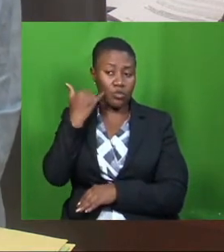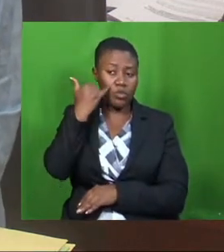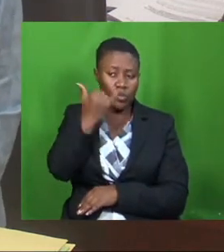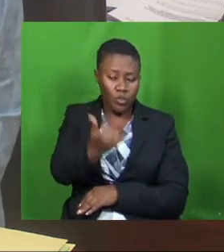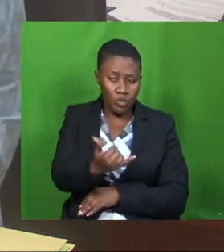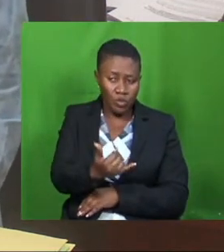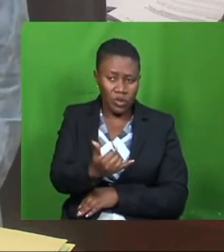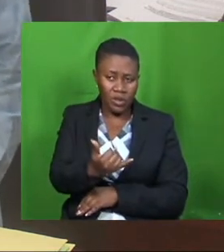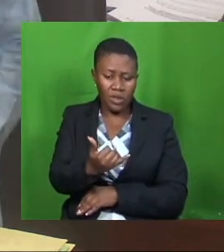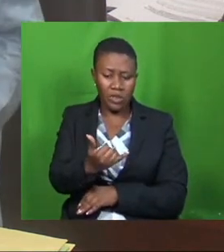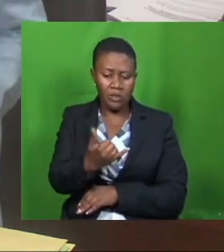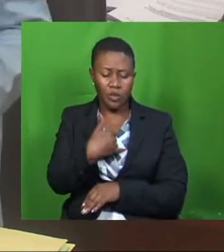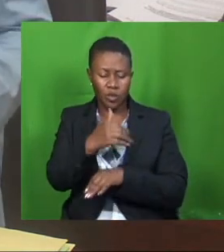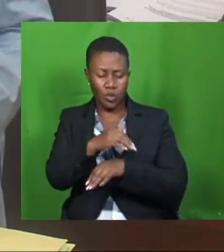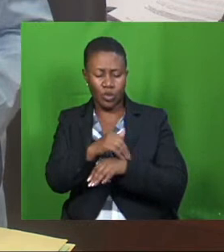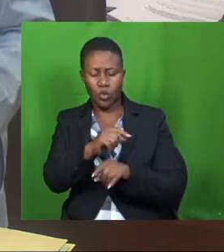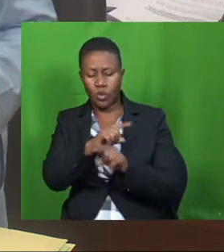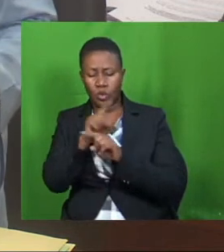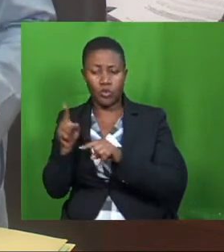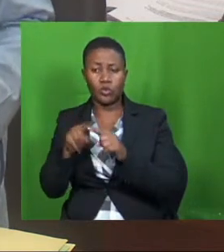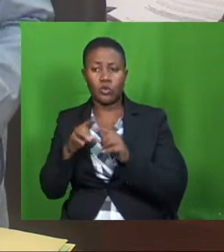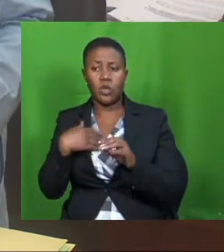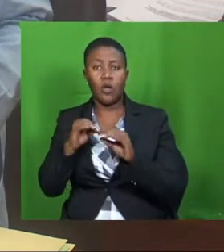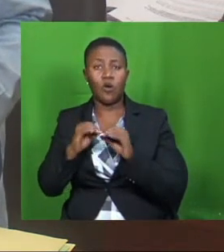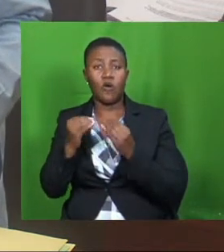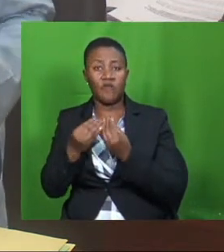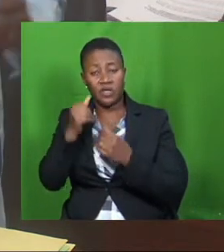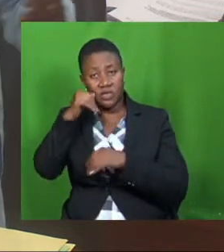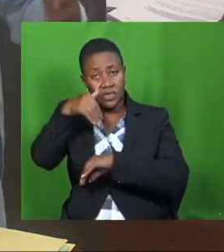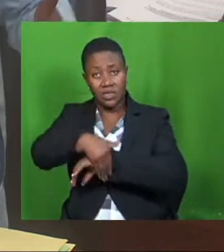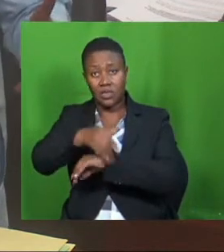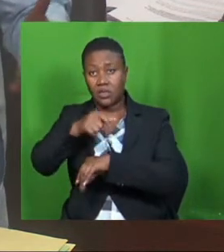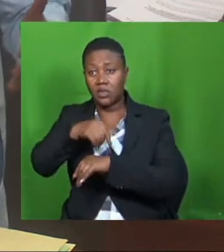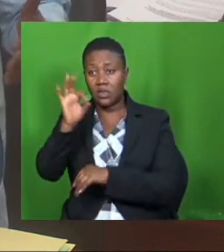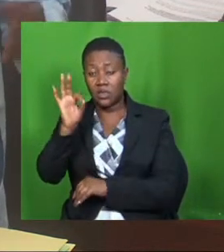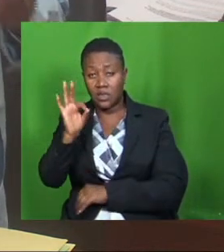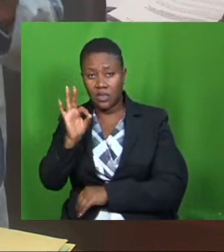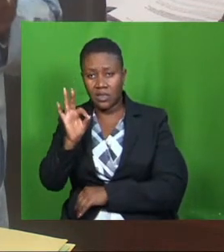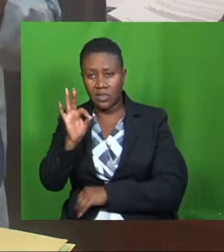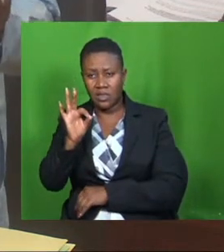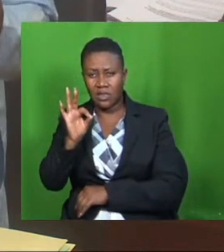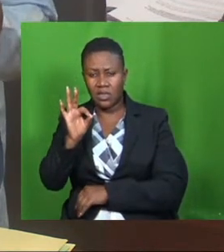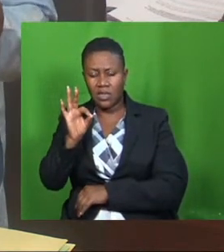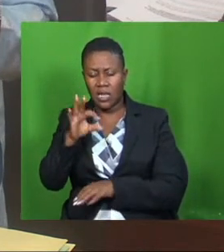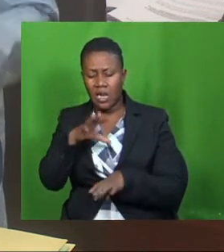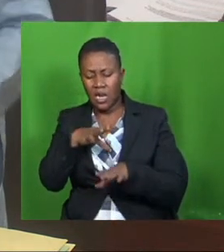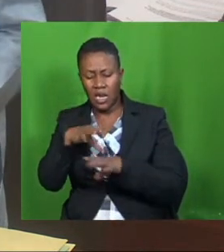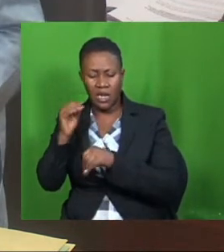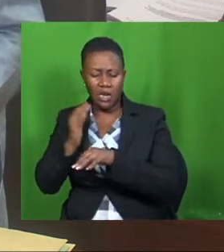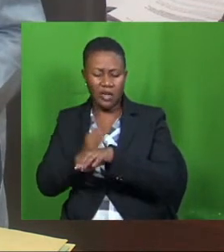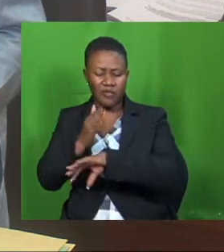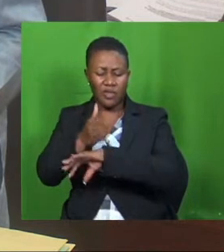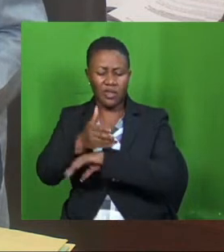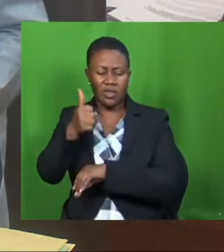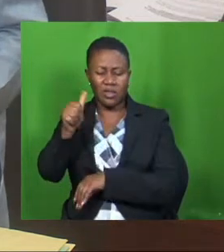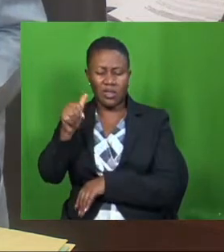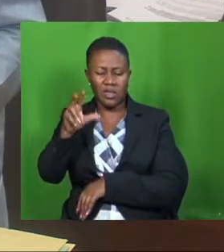for the minority, relate to an annual debt stock report